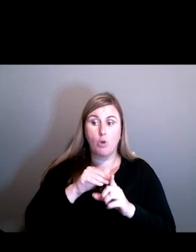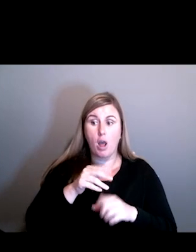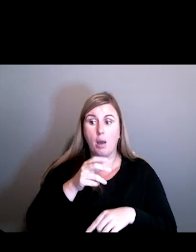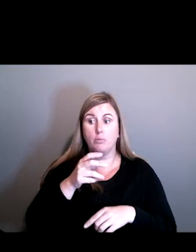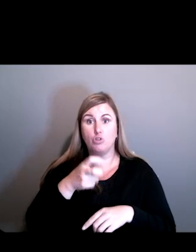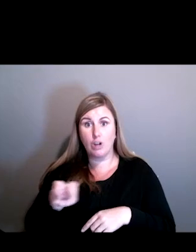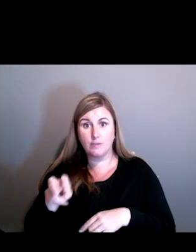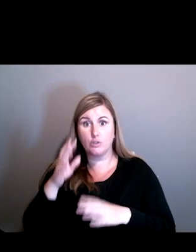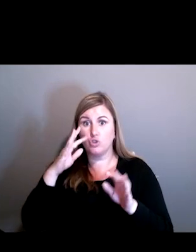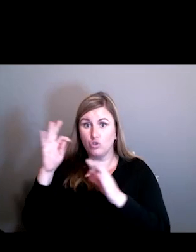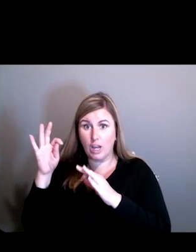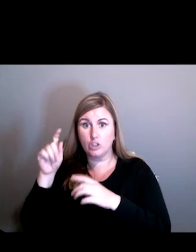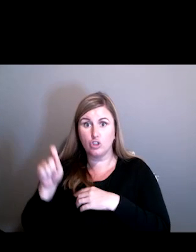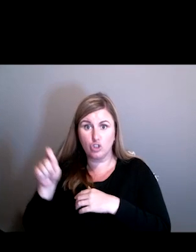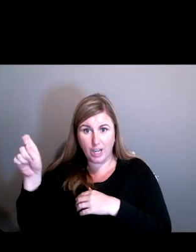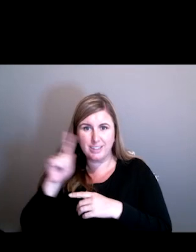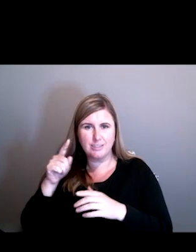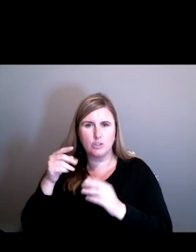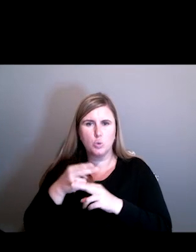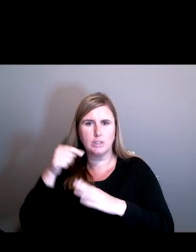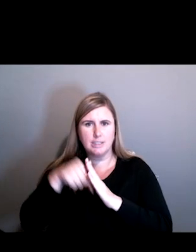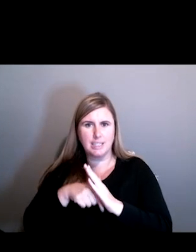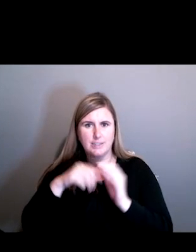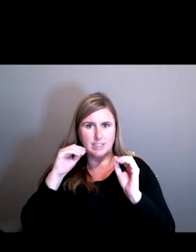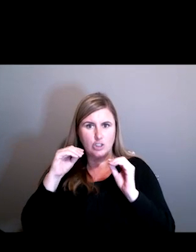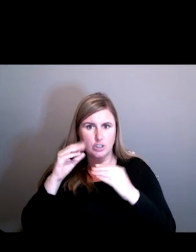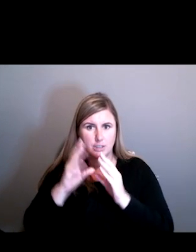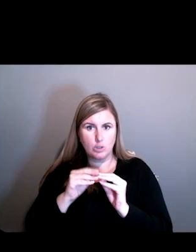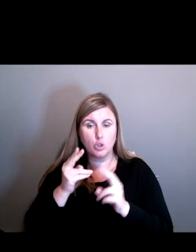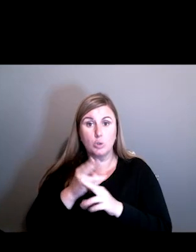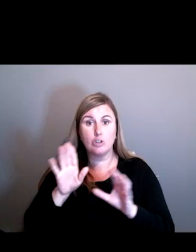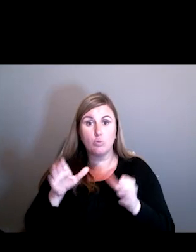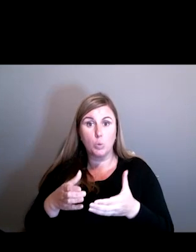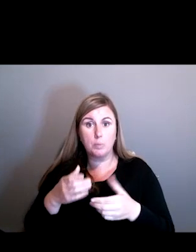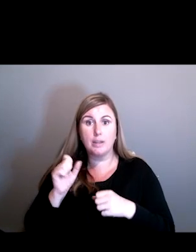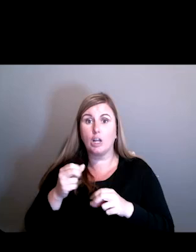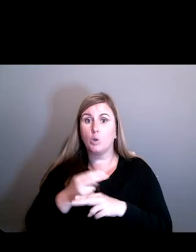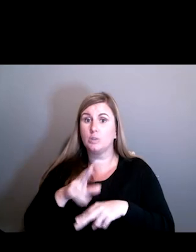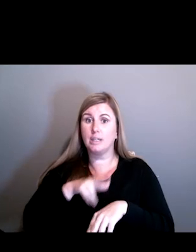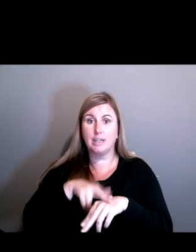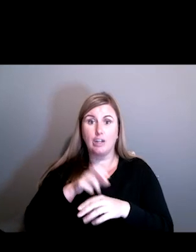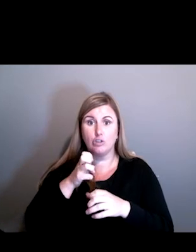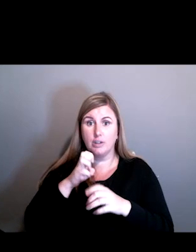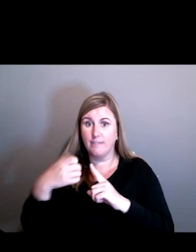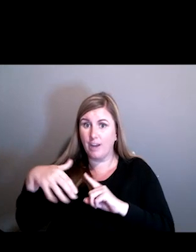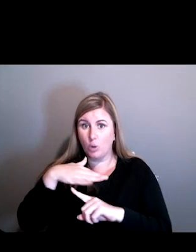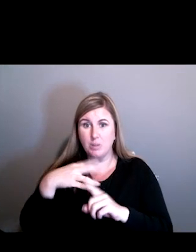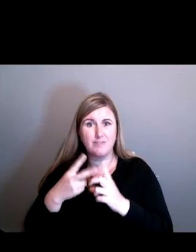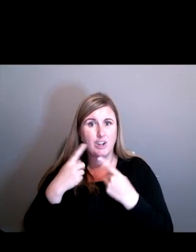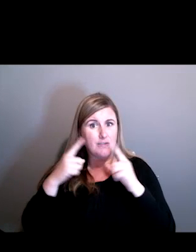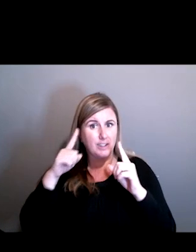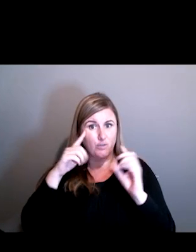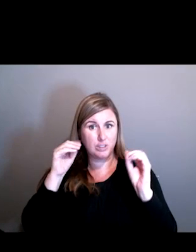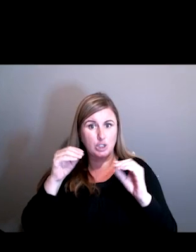in errorless teaching, prompt, transfer, distract, check, are used in our intensive teaching session. We can use it in group. We can use it in